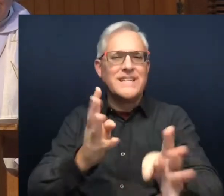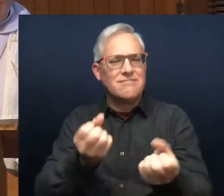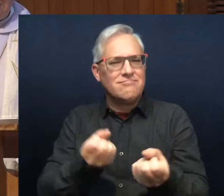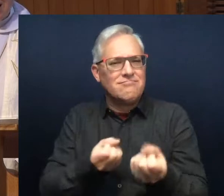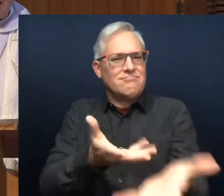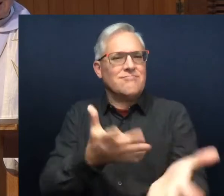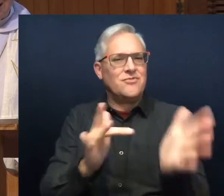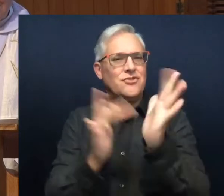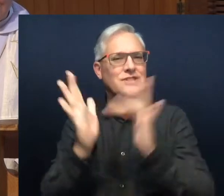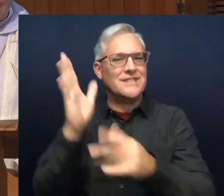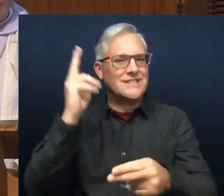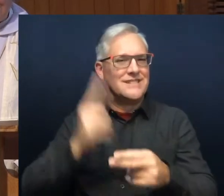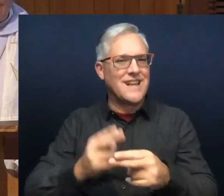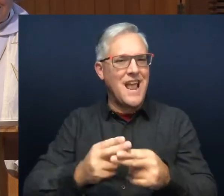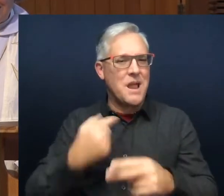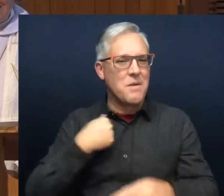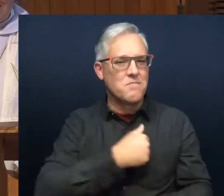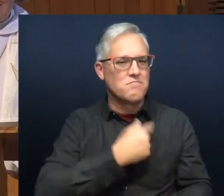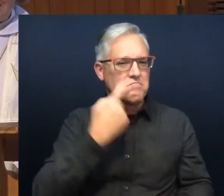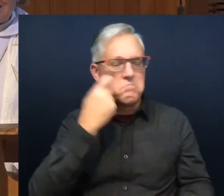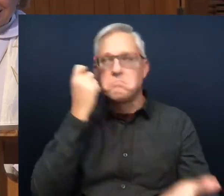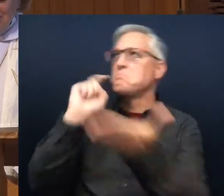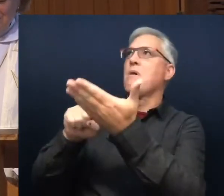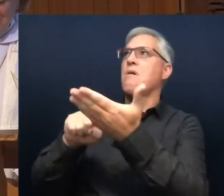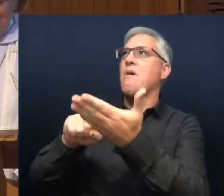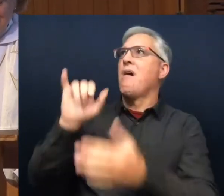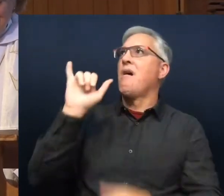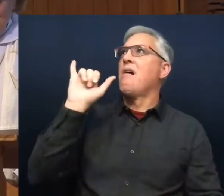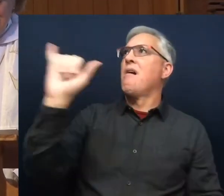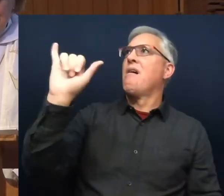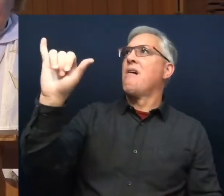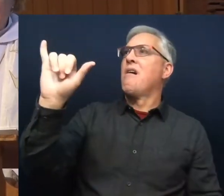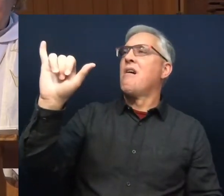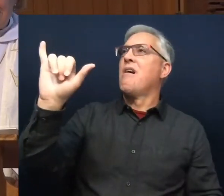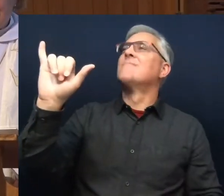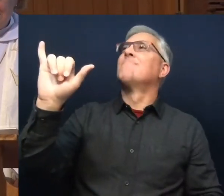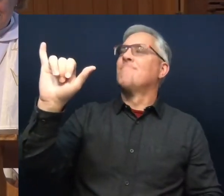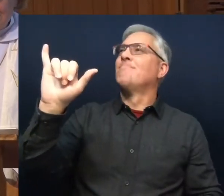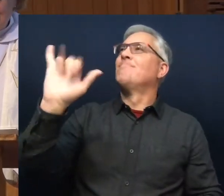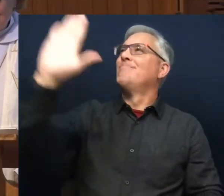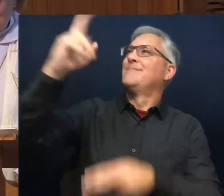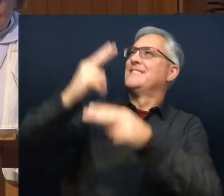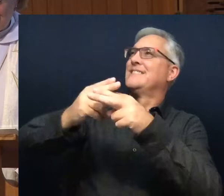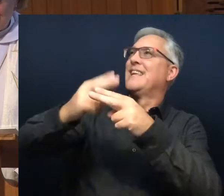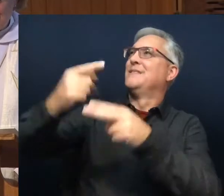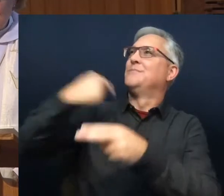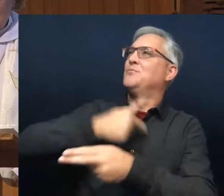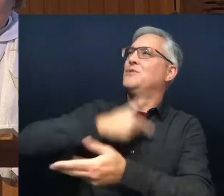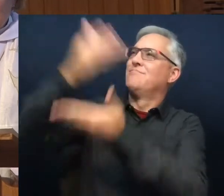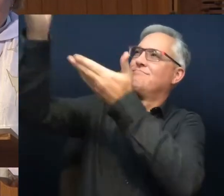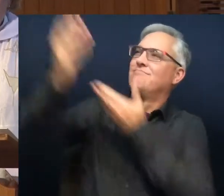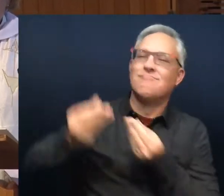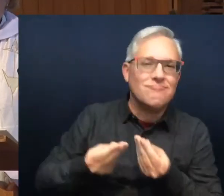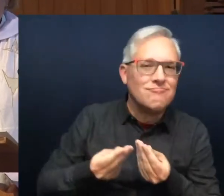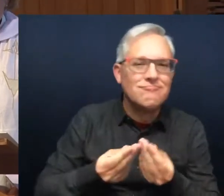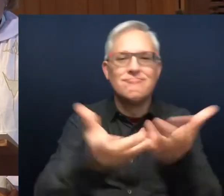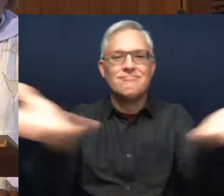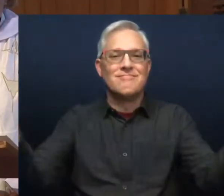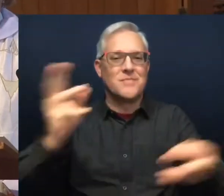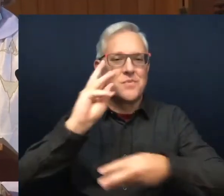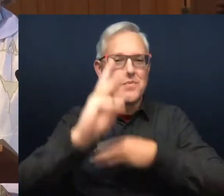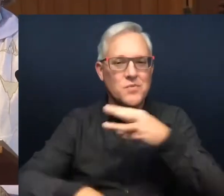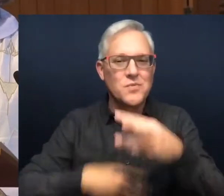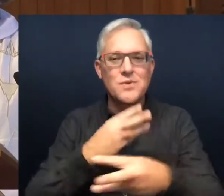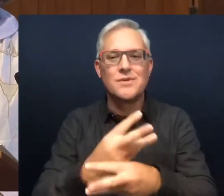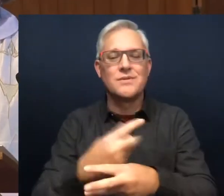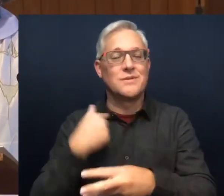that we might hear it, and in such a way that we might bear it into the world. For we move